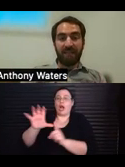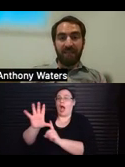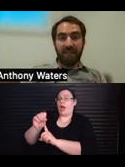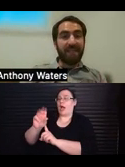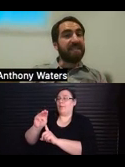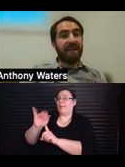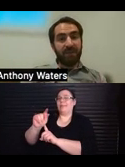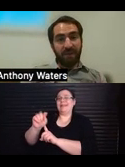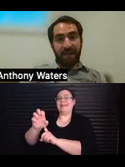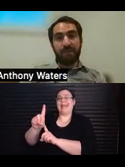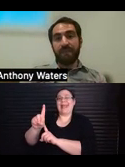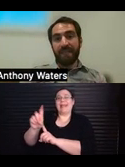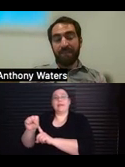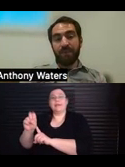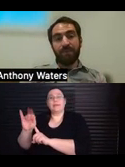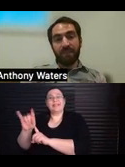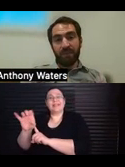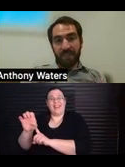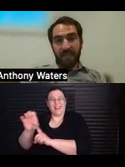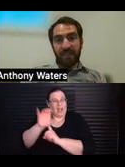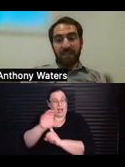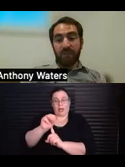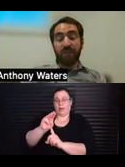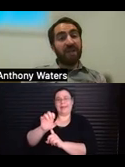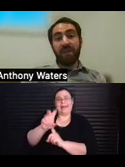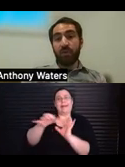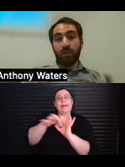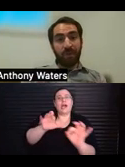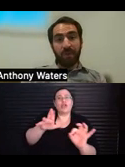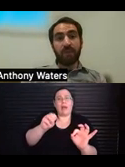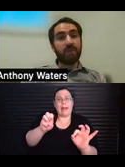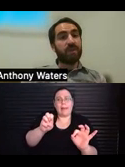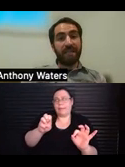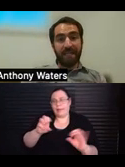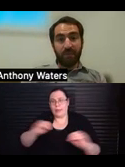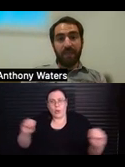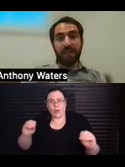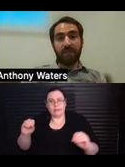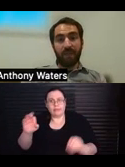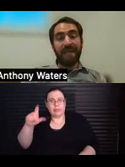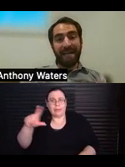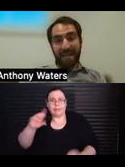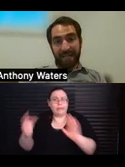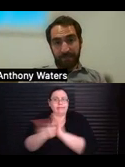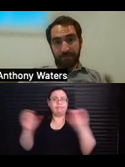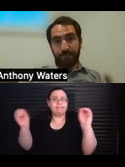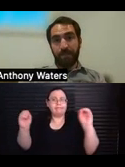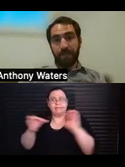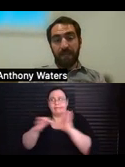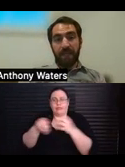suicide. It is not a crime to attempt or commit suicide. So there's nothing criminal associated with that